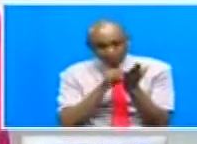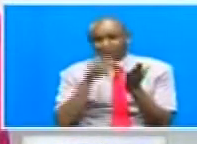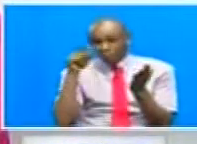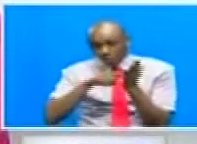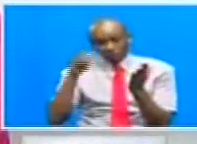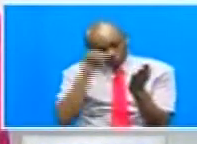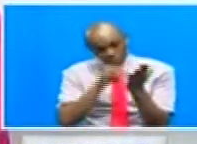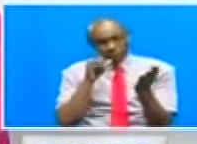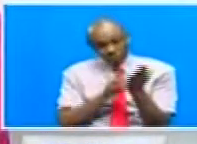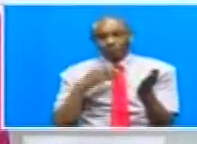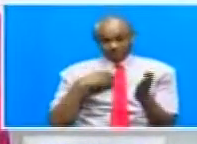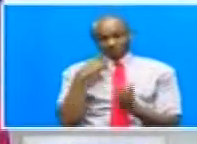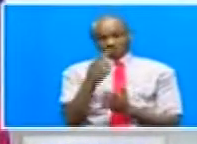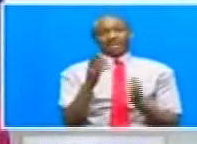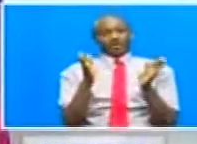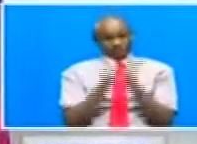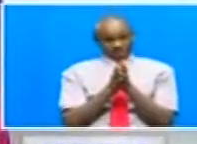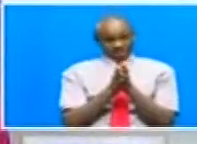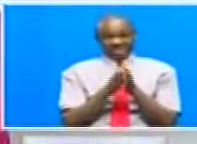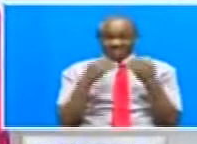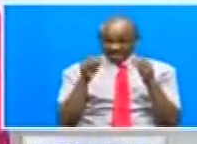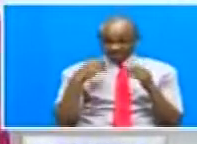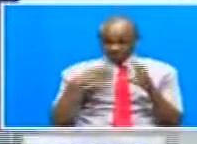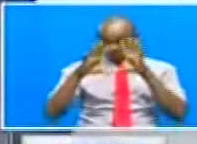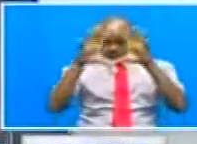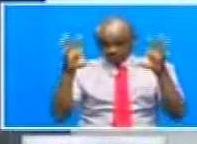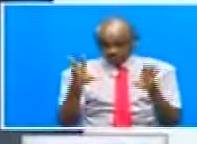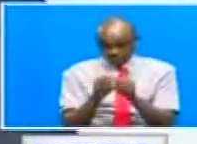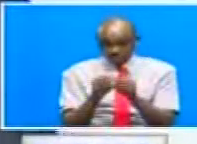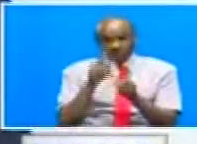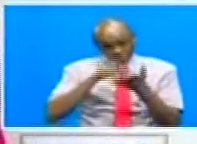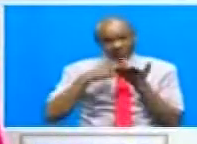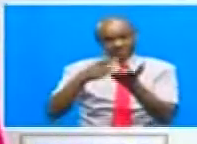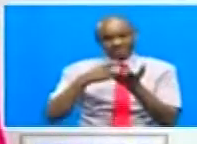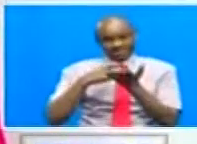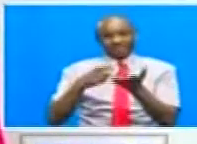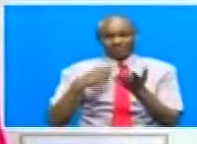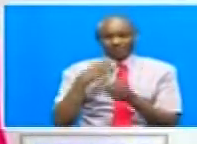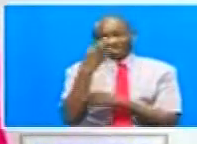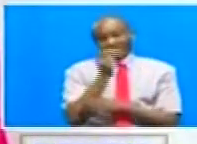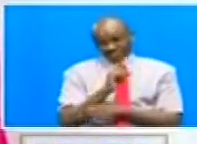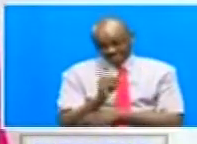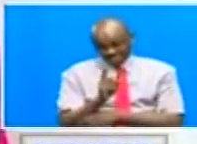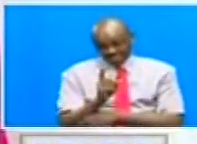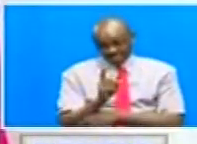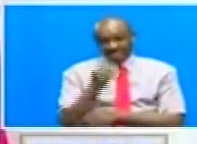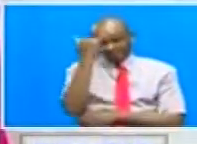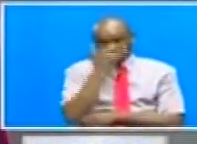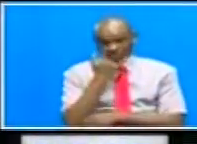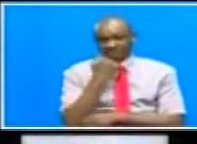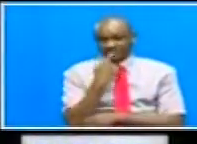that she'd like to contribute with respect to trying to synthesize what we've been discussing for the past 30 minutes or so. Yvonne.